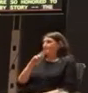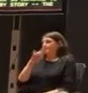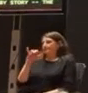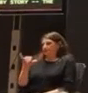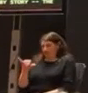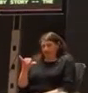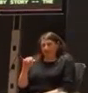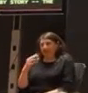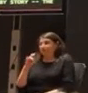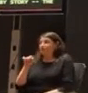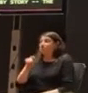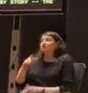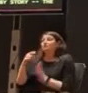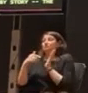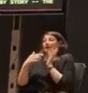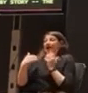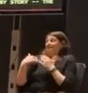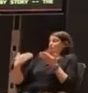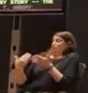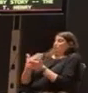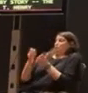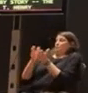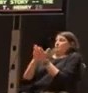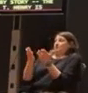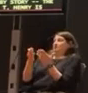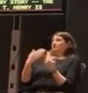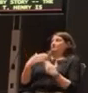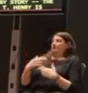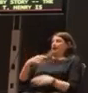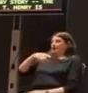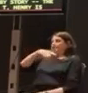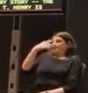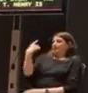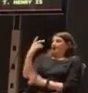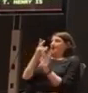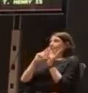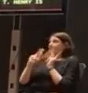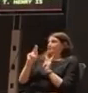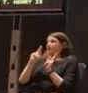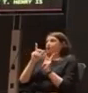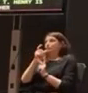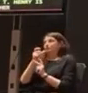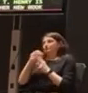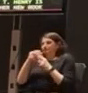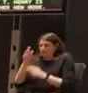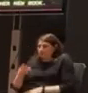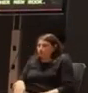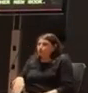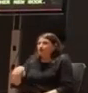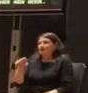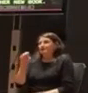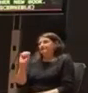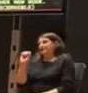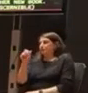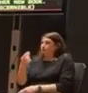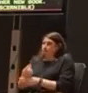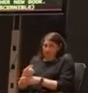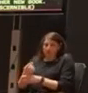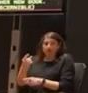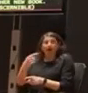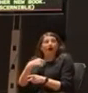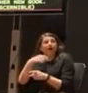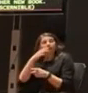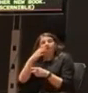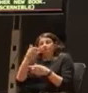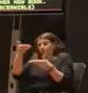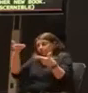is debuting her new book, Tributes, Black People Whose Names Grace Seattle Sites. I'm going to do a little